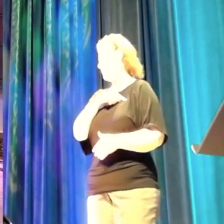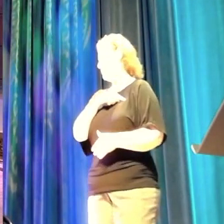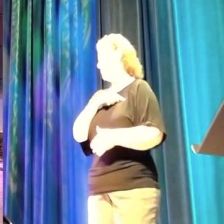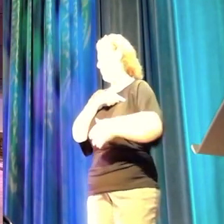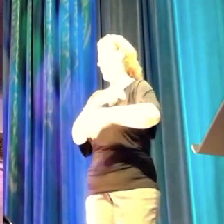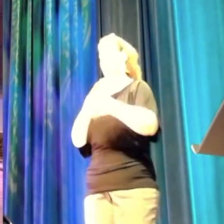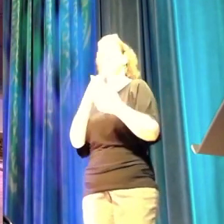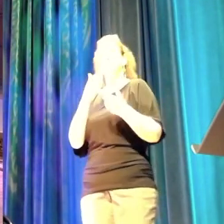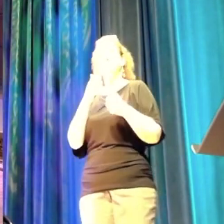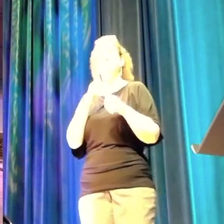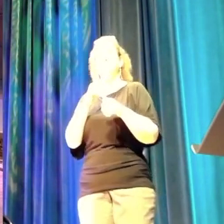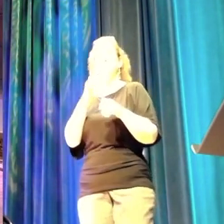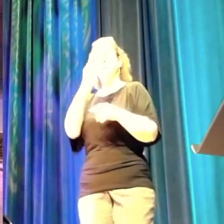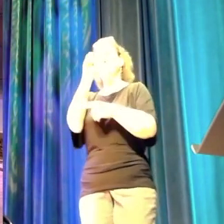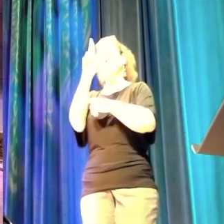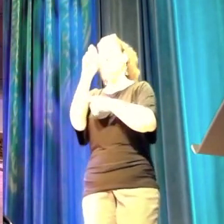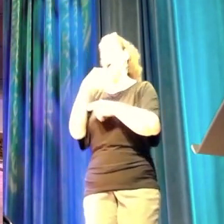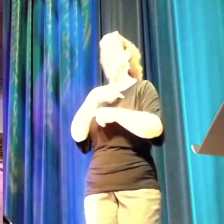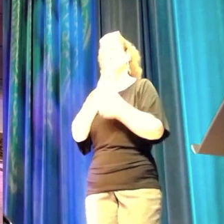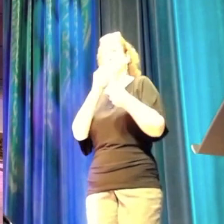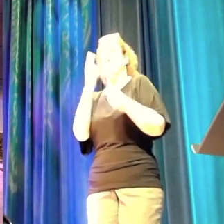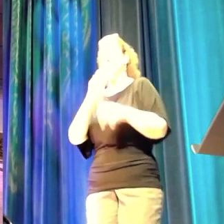try something different and serve.